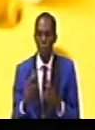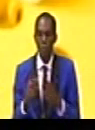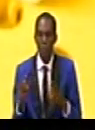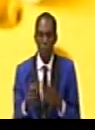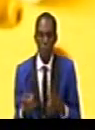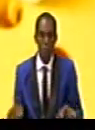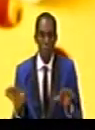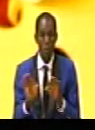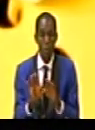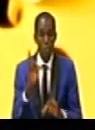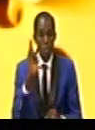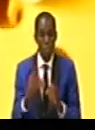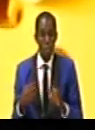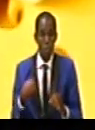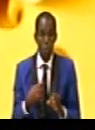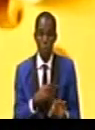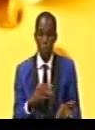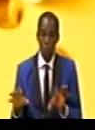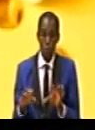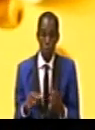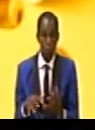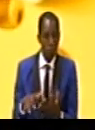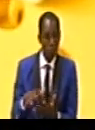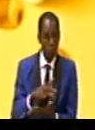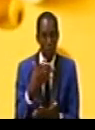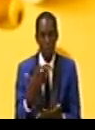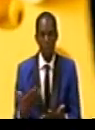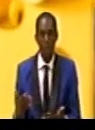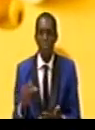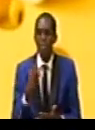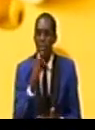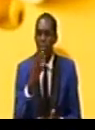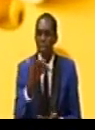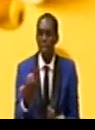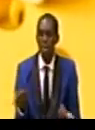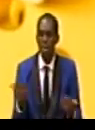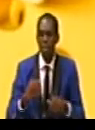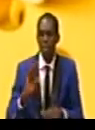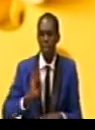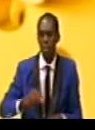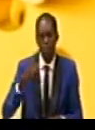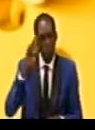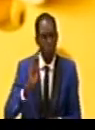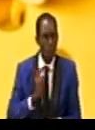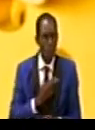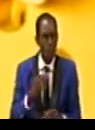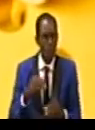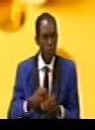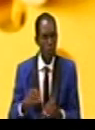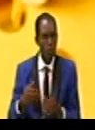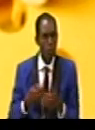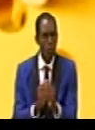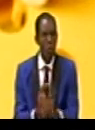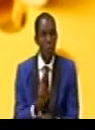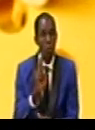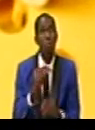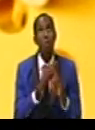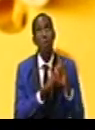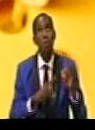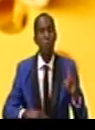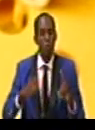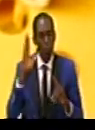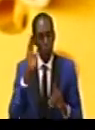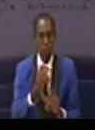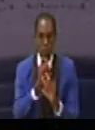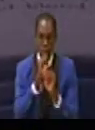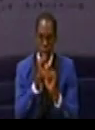wants us to do, this thing, is there any reward? Oh, yes, a great, great reward. The Lord will reward every one of us in Jesus'